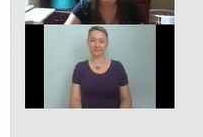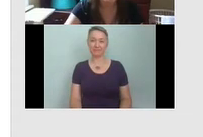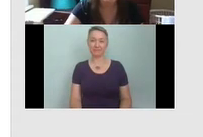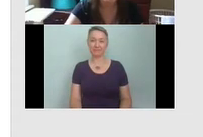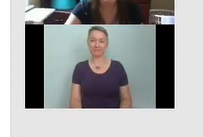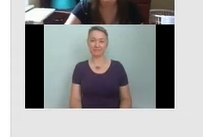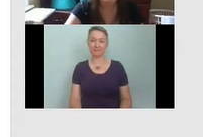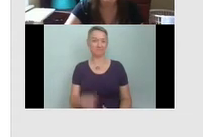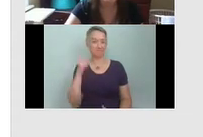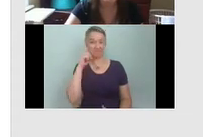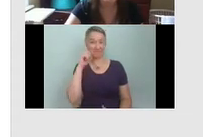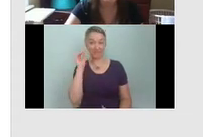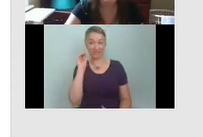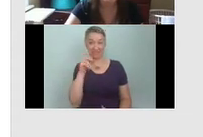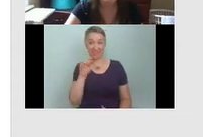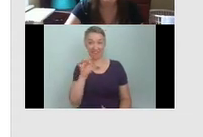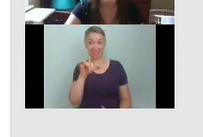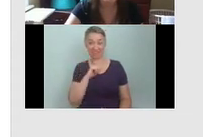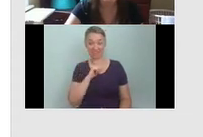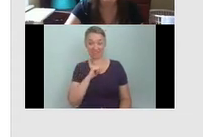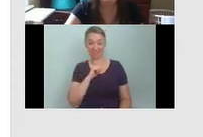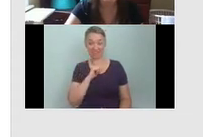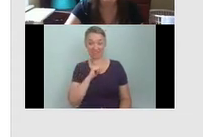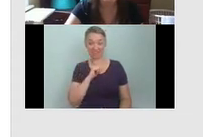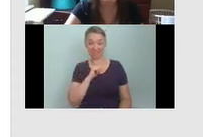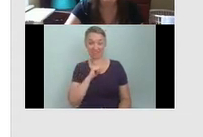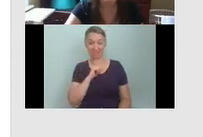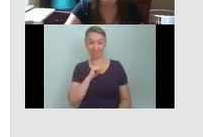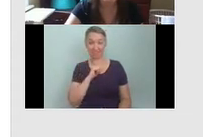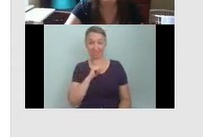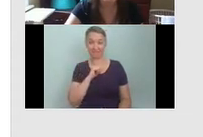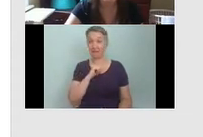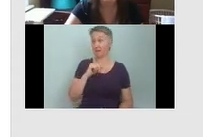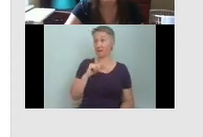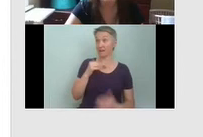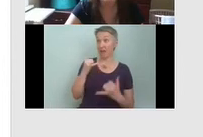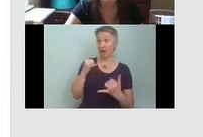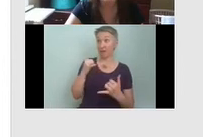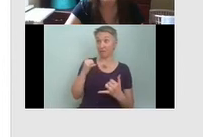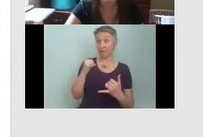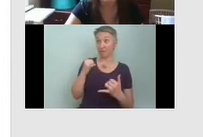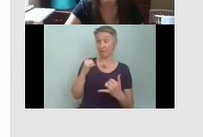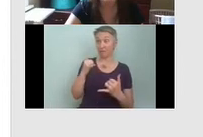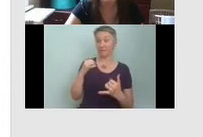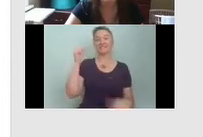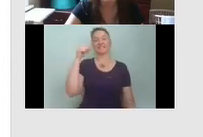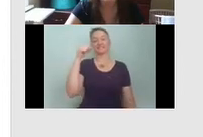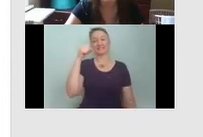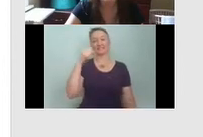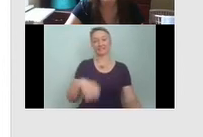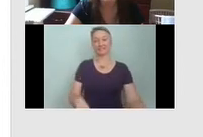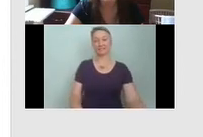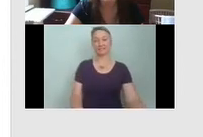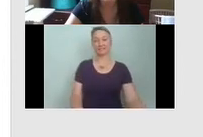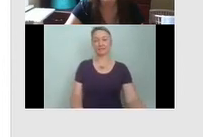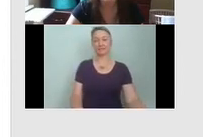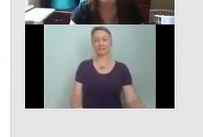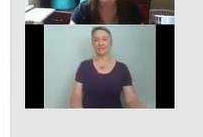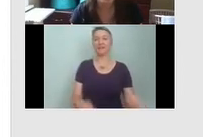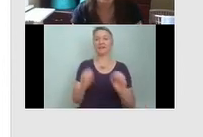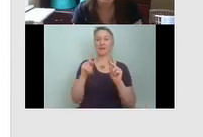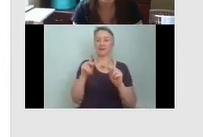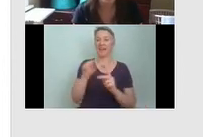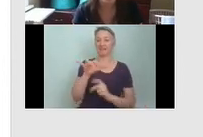We're not hearing you, Kathy. Are you able to hear me now? Yes. All right.